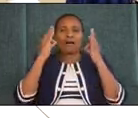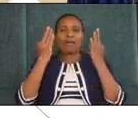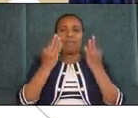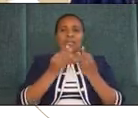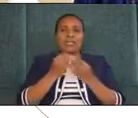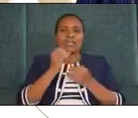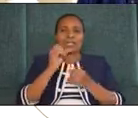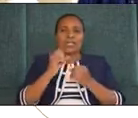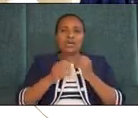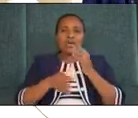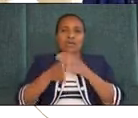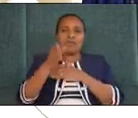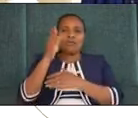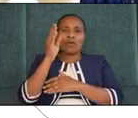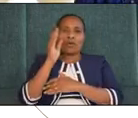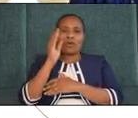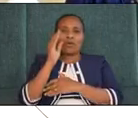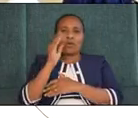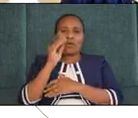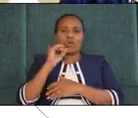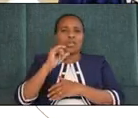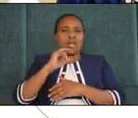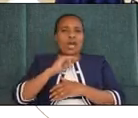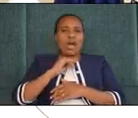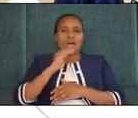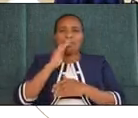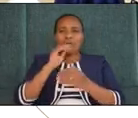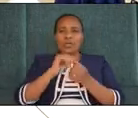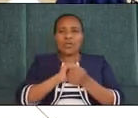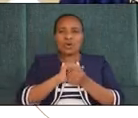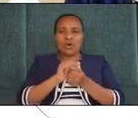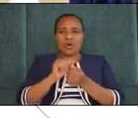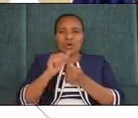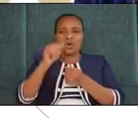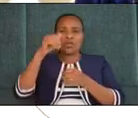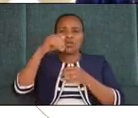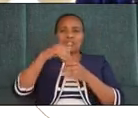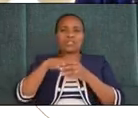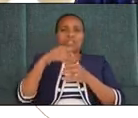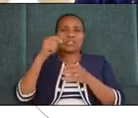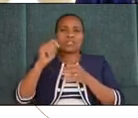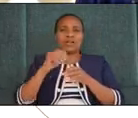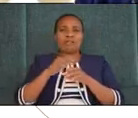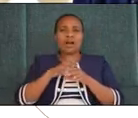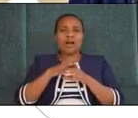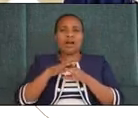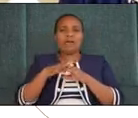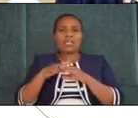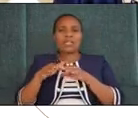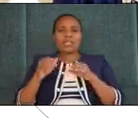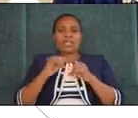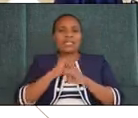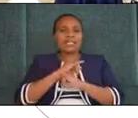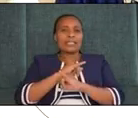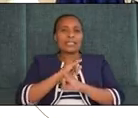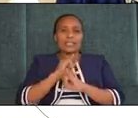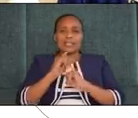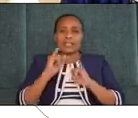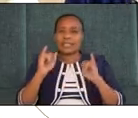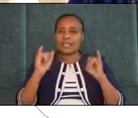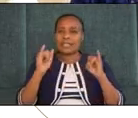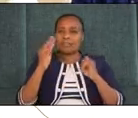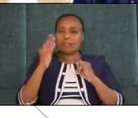the family of God. I've been washed in the